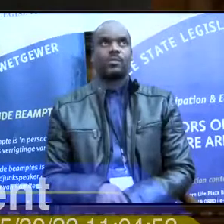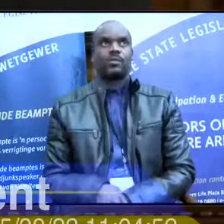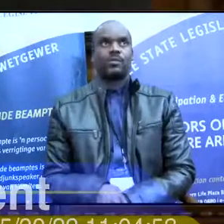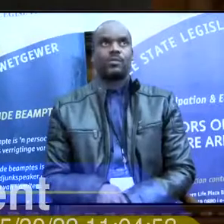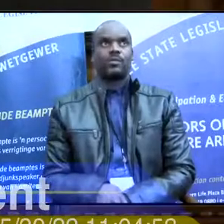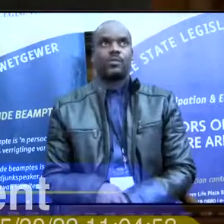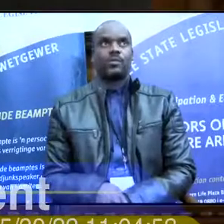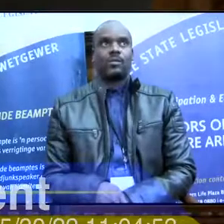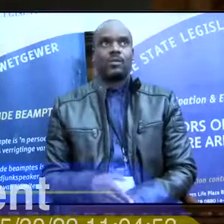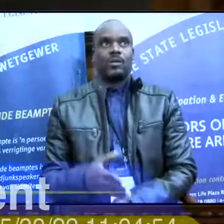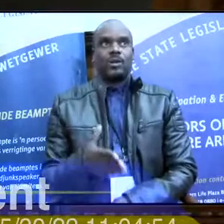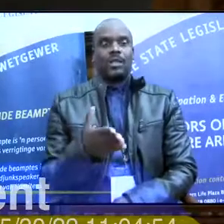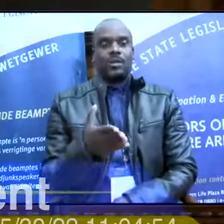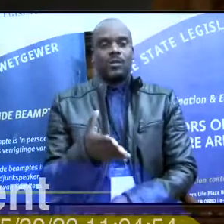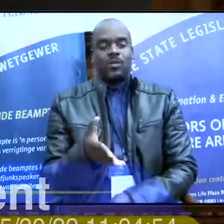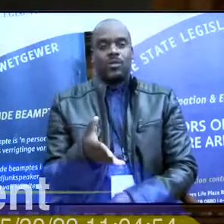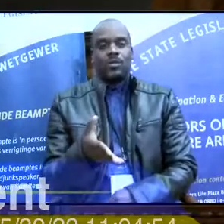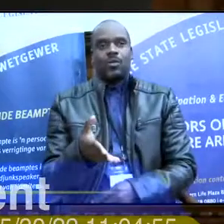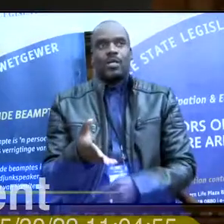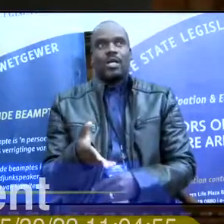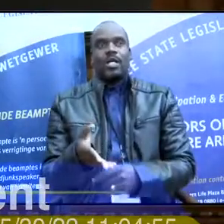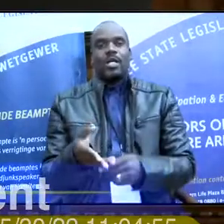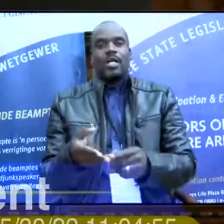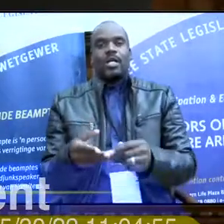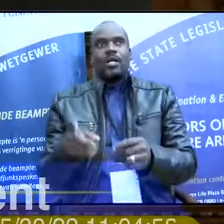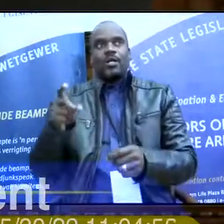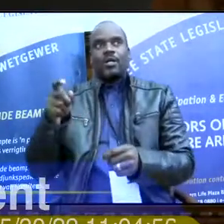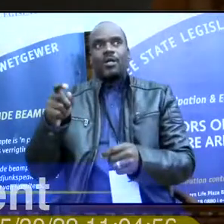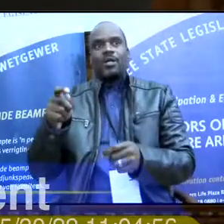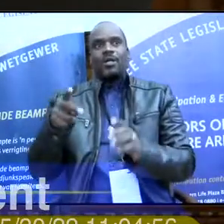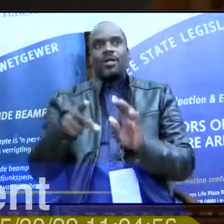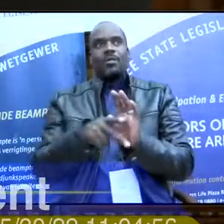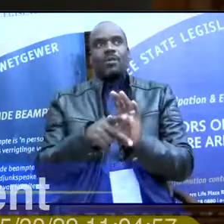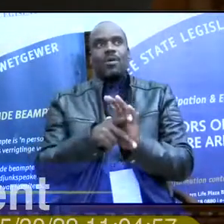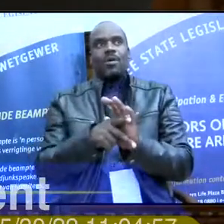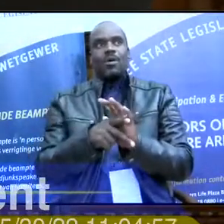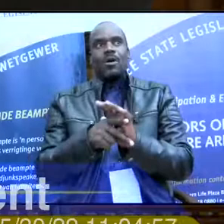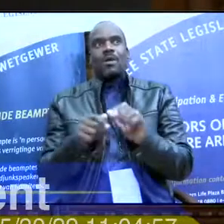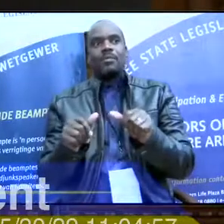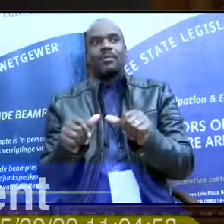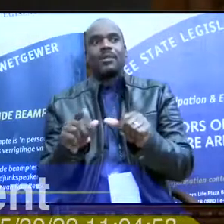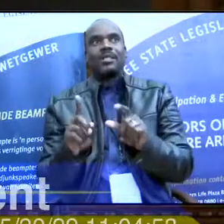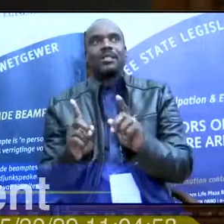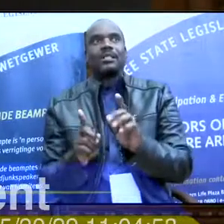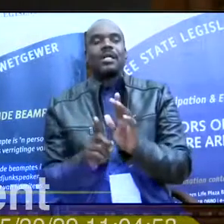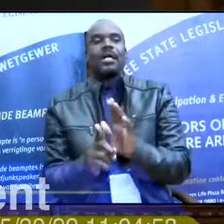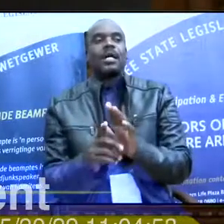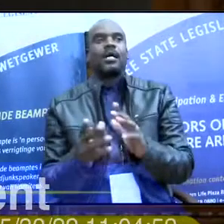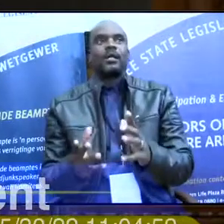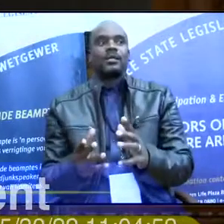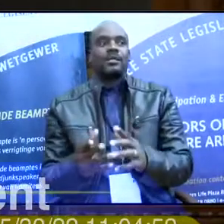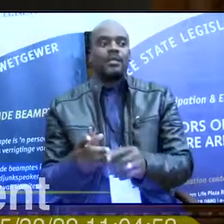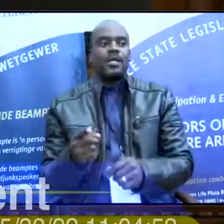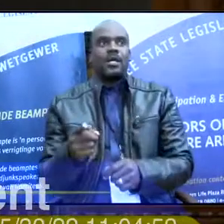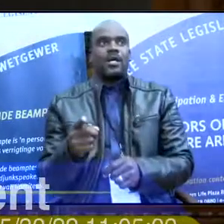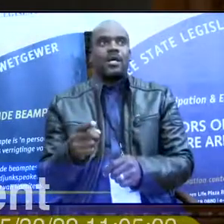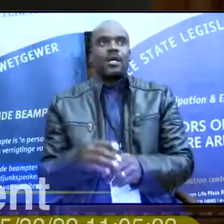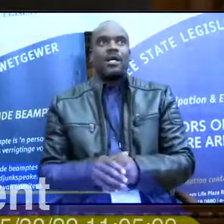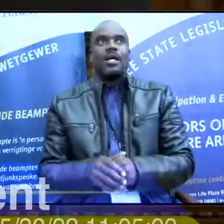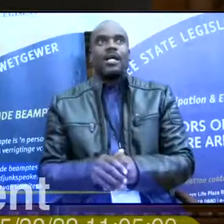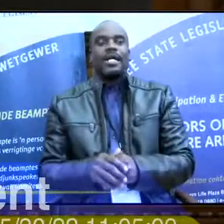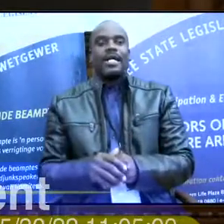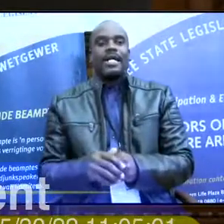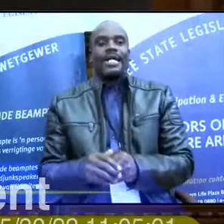it is worth noting program director that there is a positive growth outlook which is predicted for many economies in